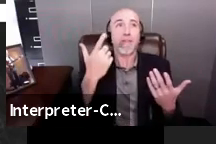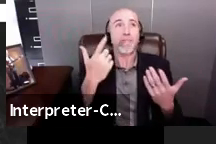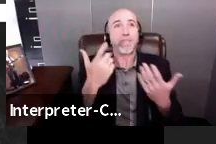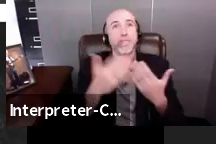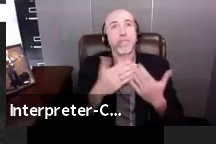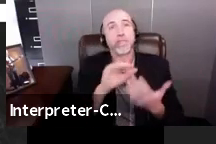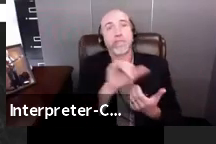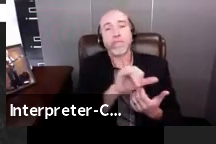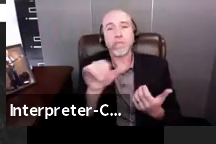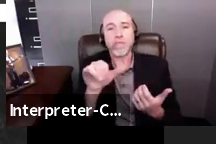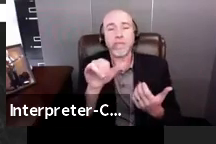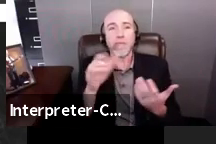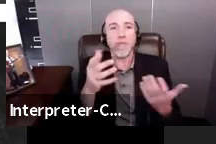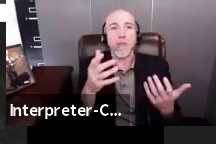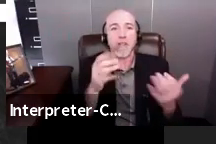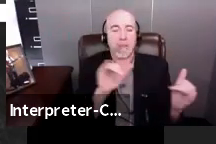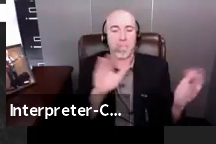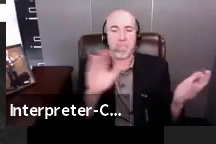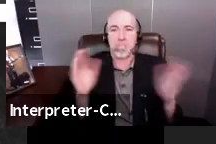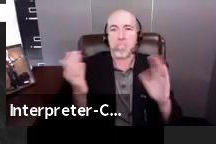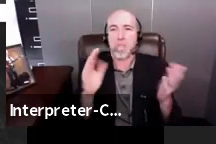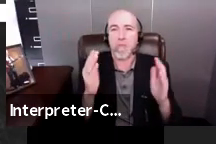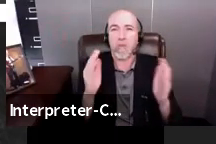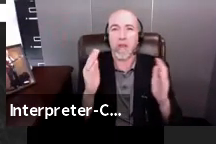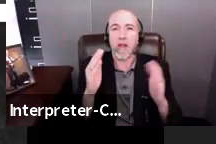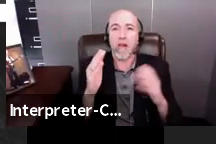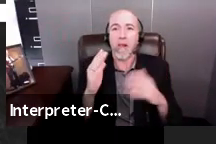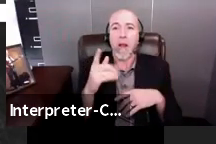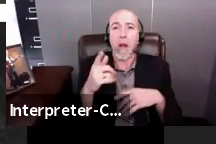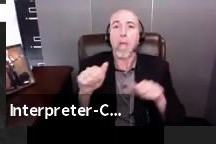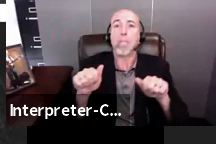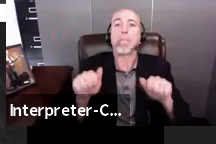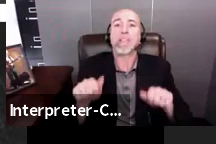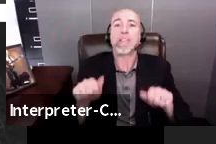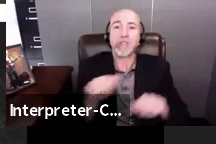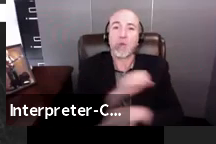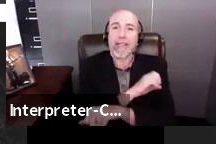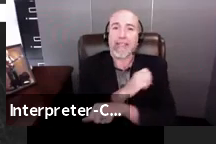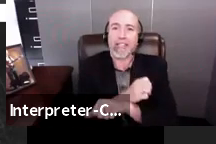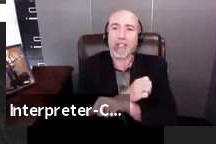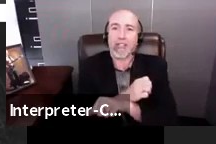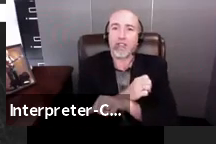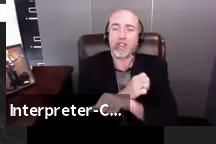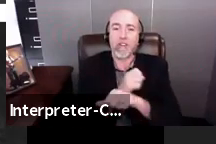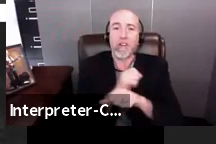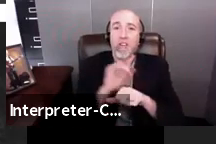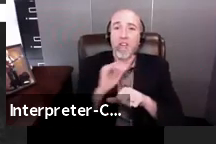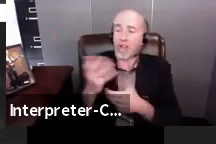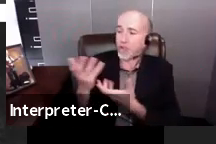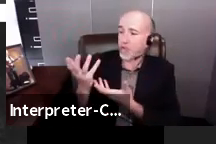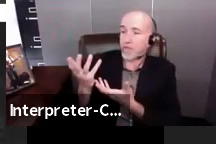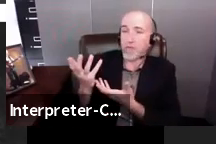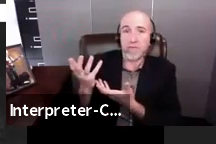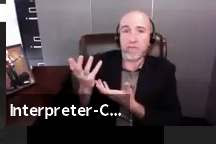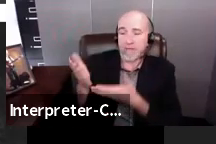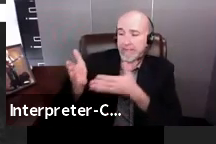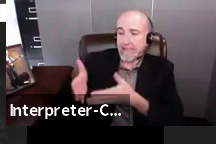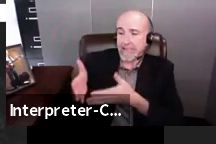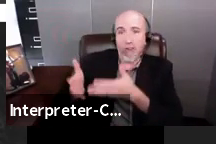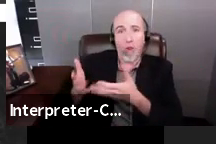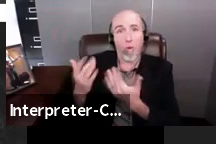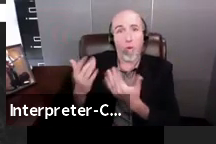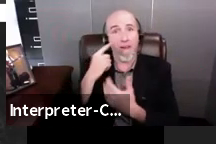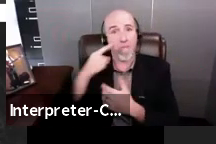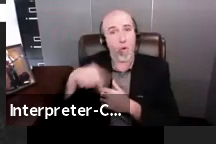the same version of potential energy that's just sitting there waiting for people